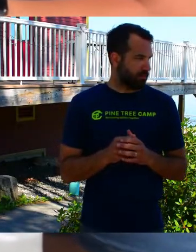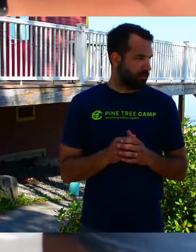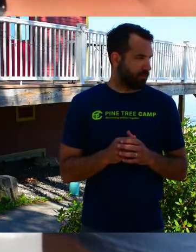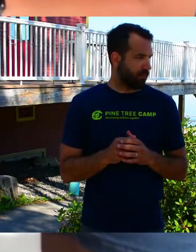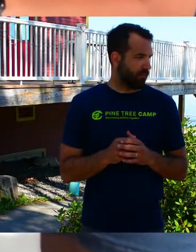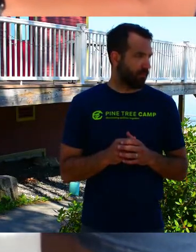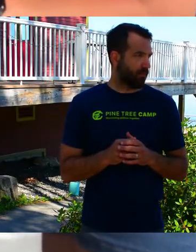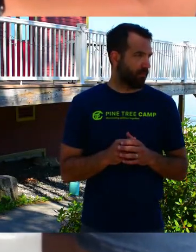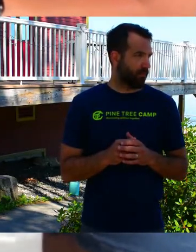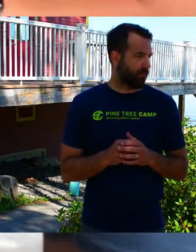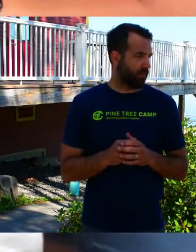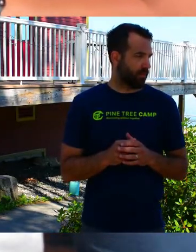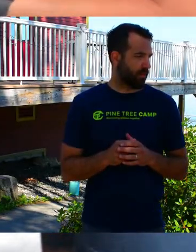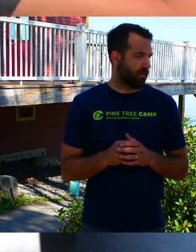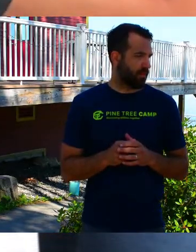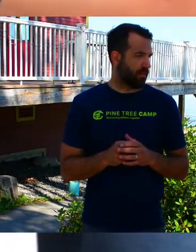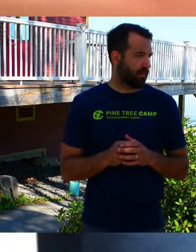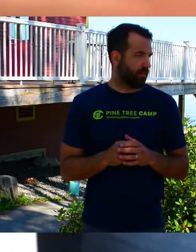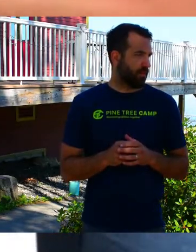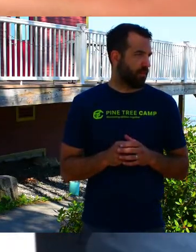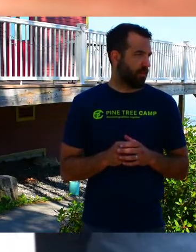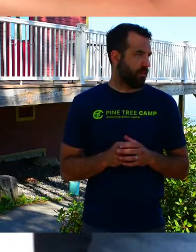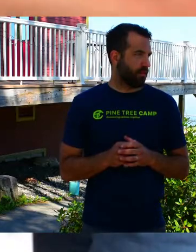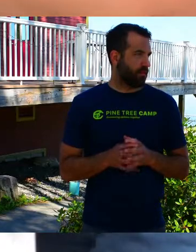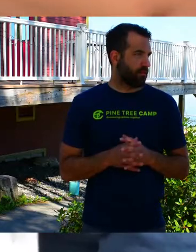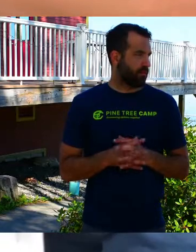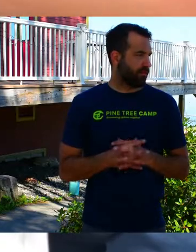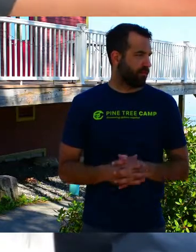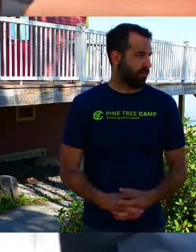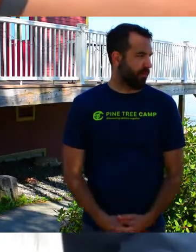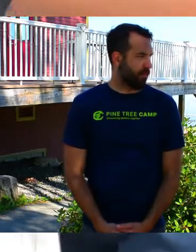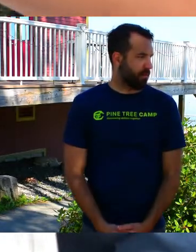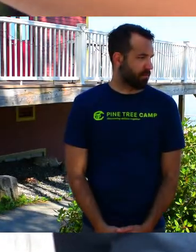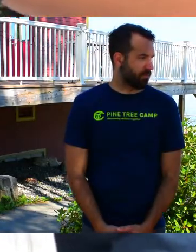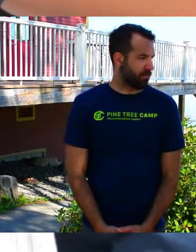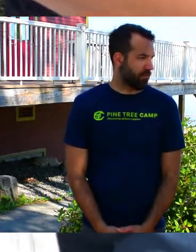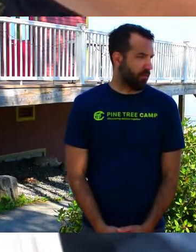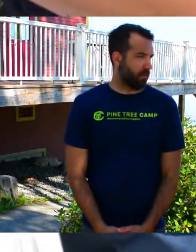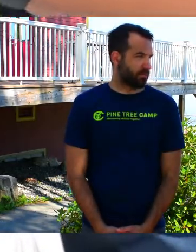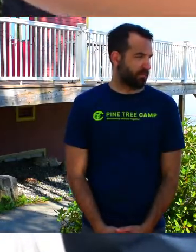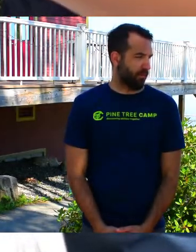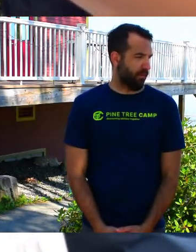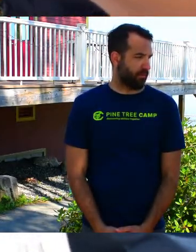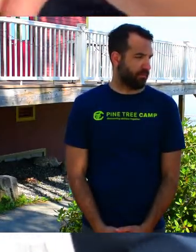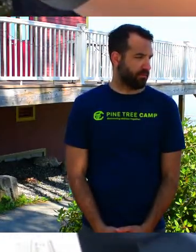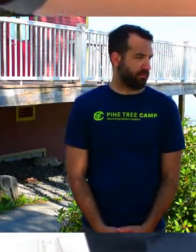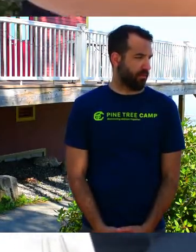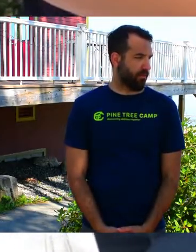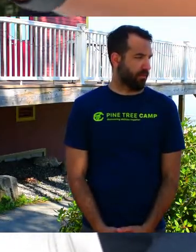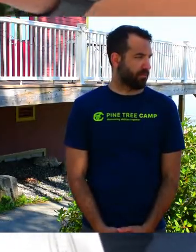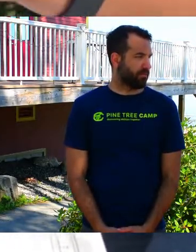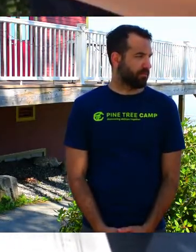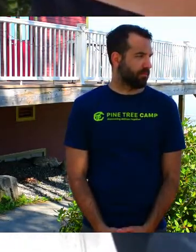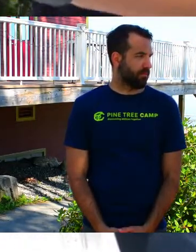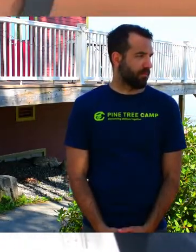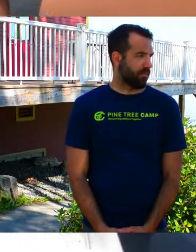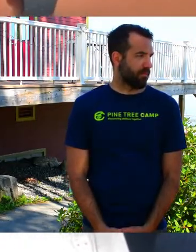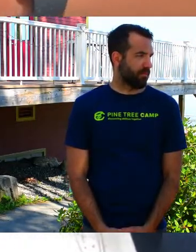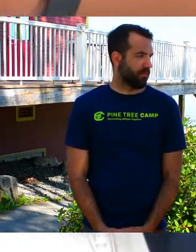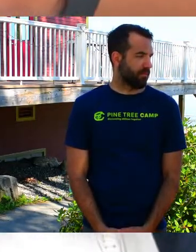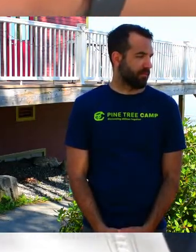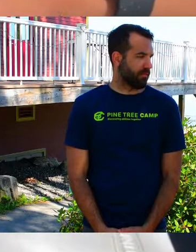So if you're having trouble, definitely ask someone to come help you. And the goal here is to just seal it off so that no air gets